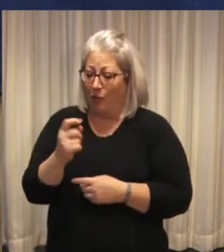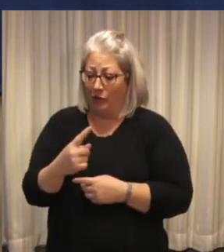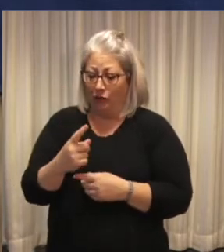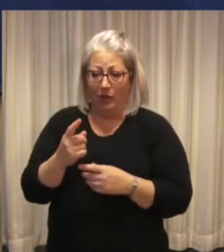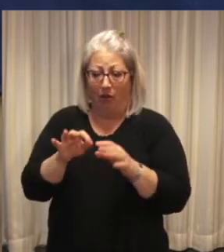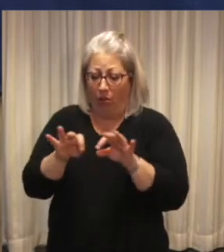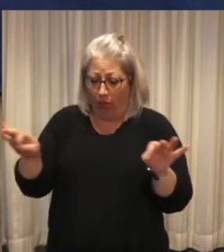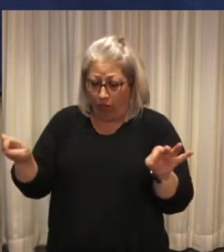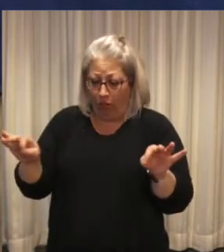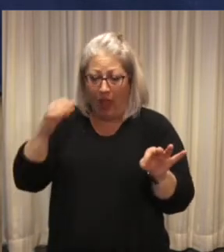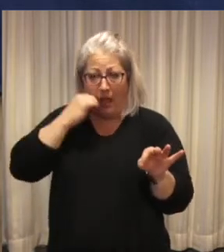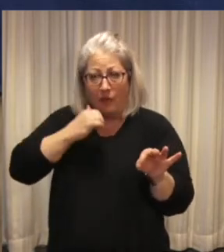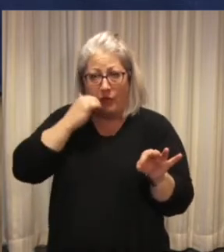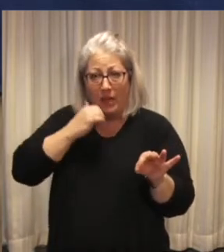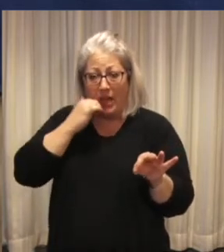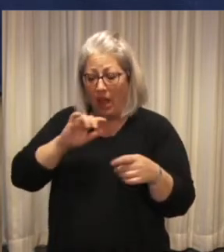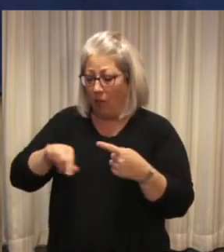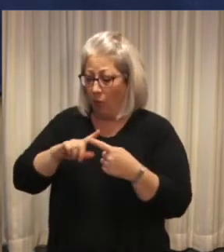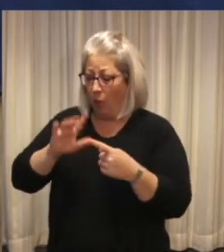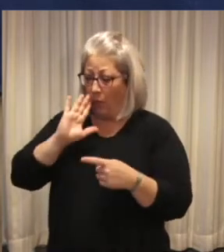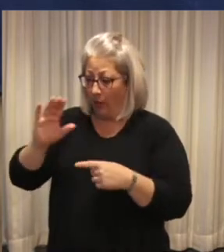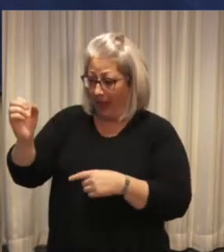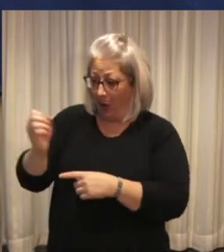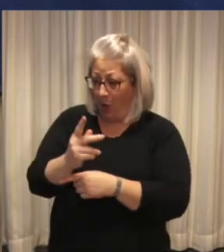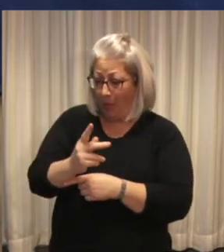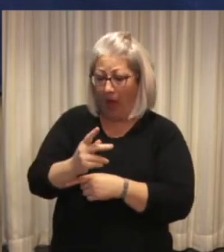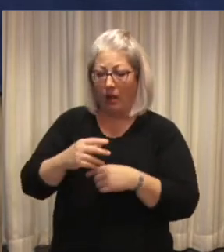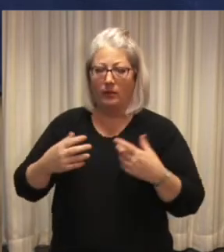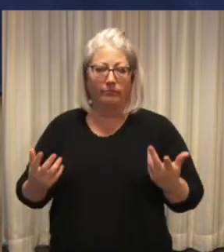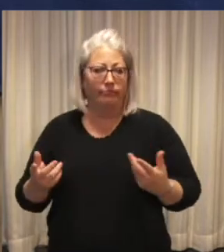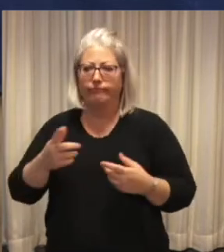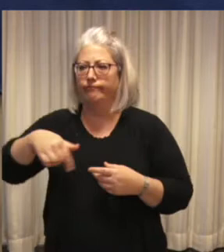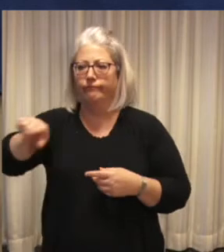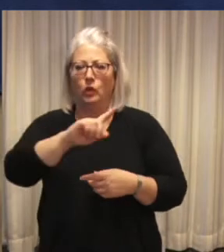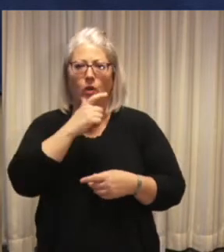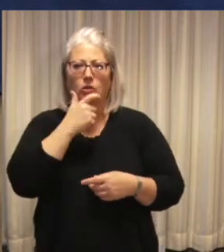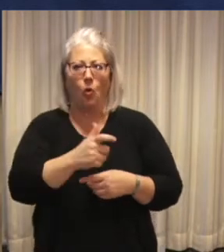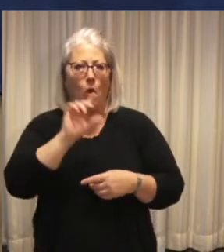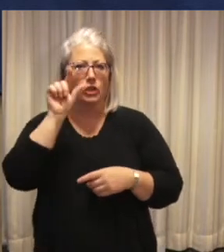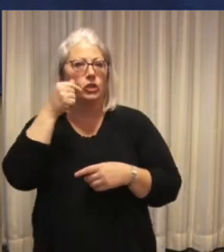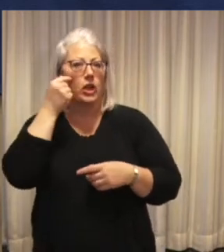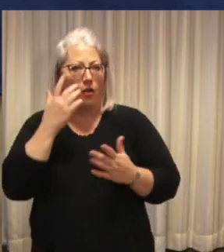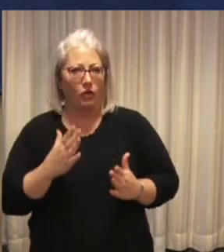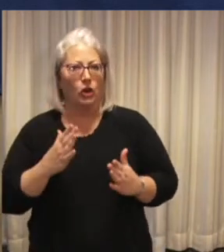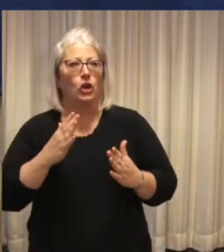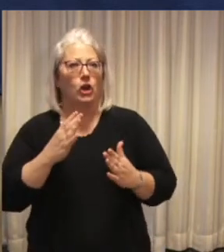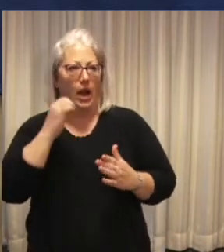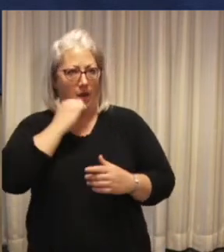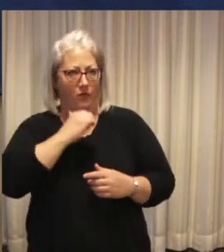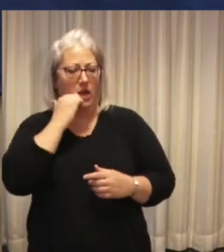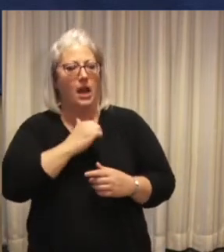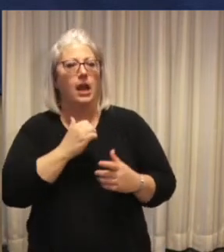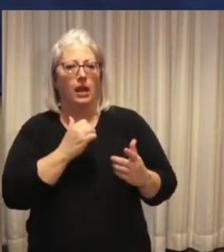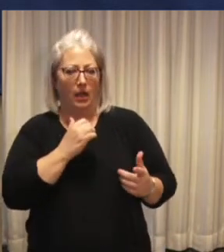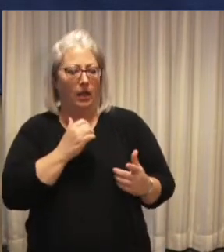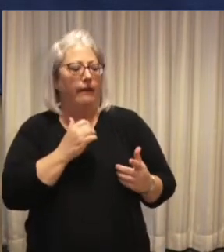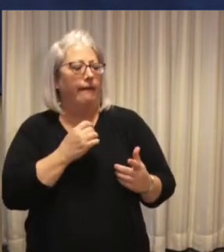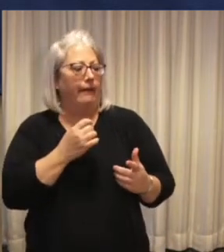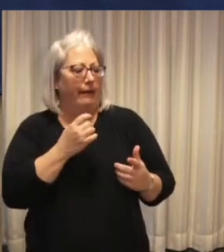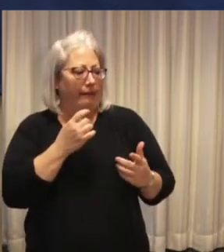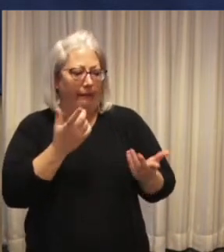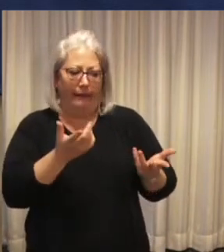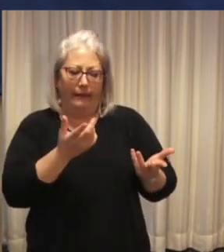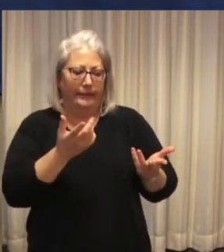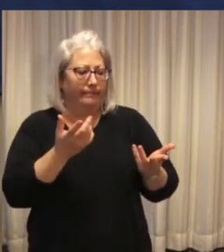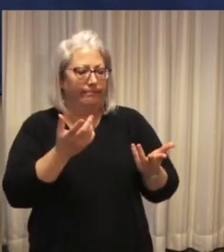is something that we watch the governor. Everyone probably watches the governor every day, every morning, to see what he's saying about, you know, what things look like. You